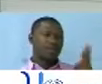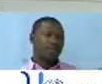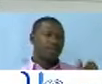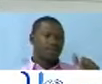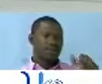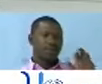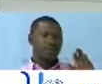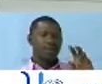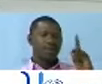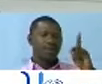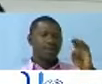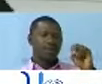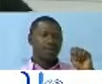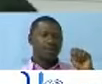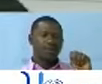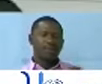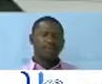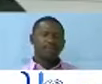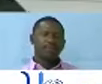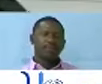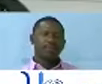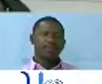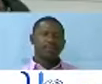Hello? Do you tell us about that?